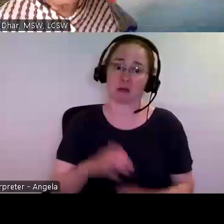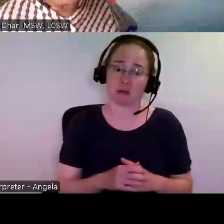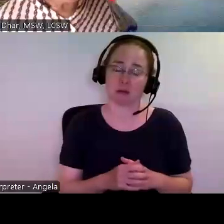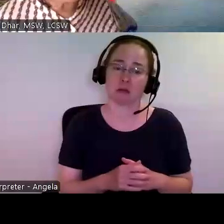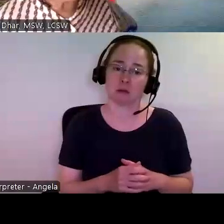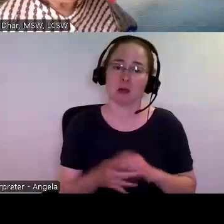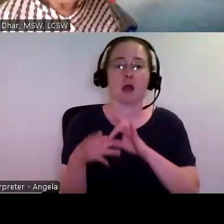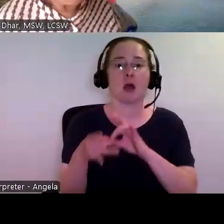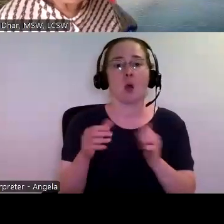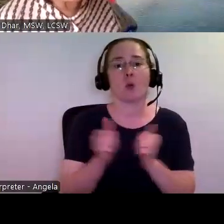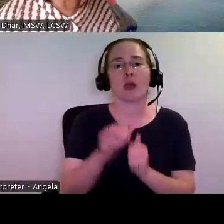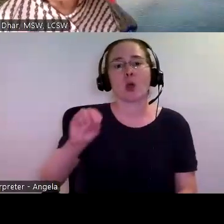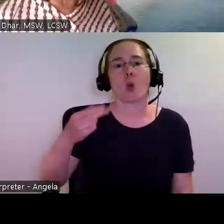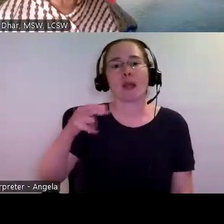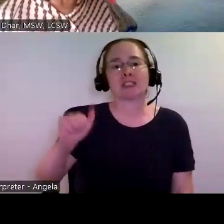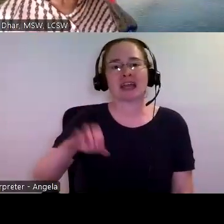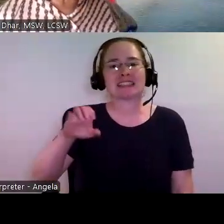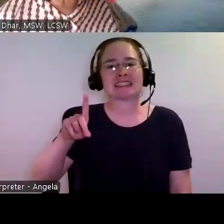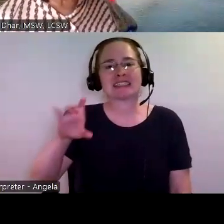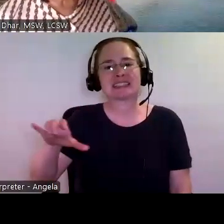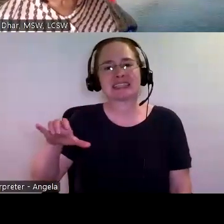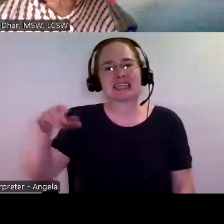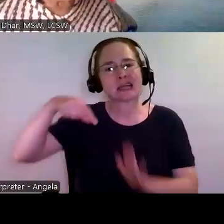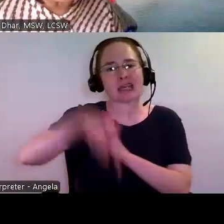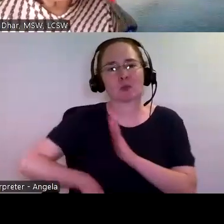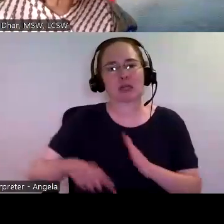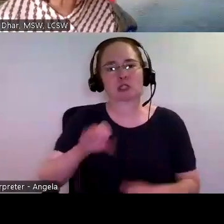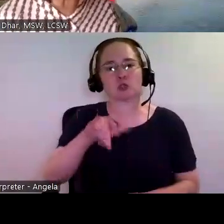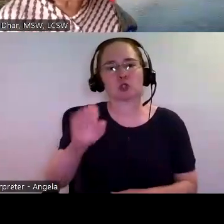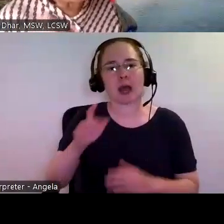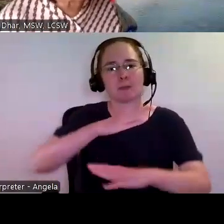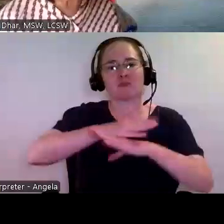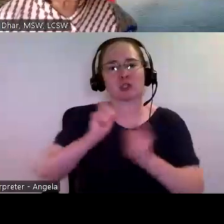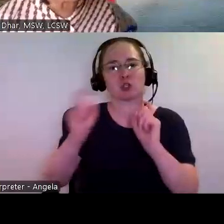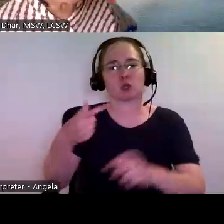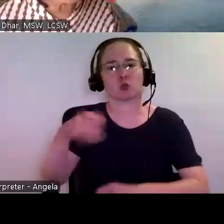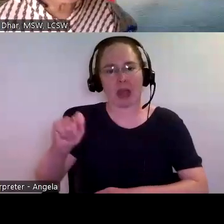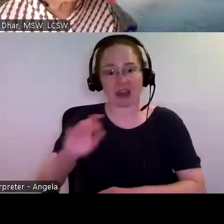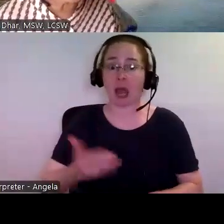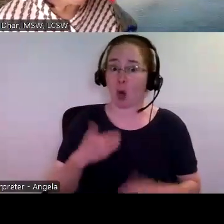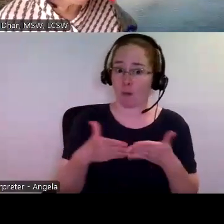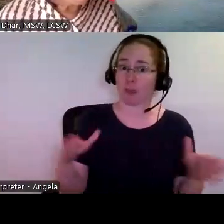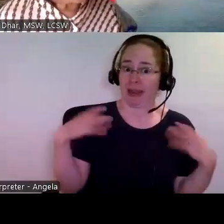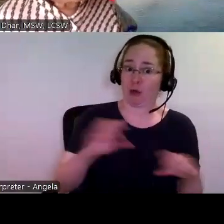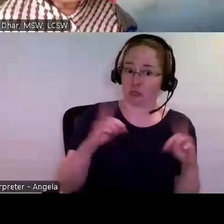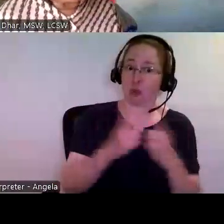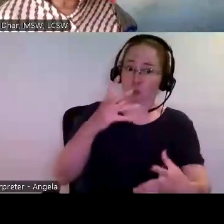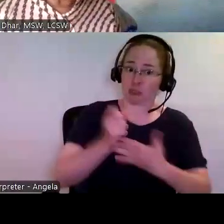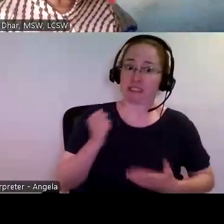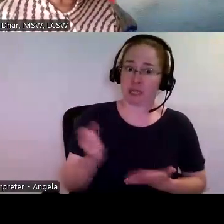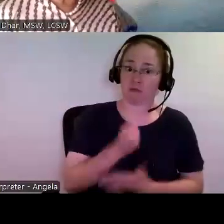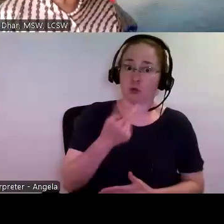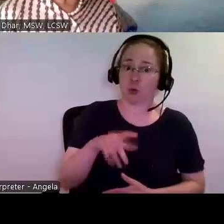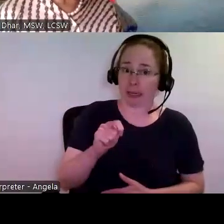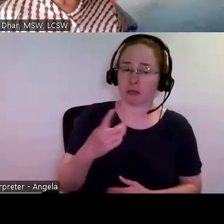with OHA's CDC Comprehensive Suicide Prevention Grant, which our public health department received, we